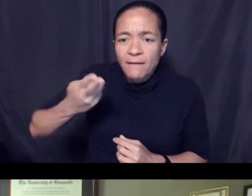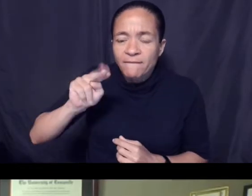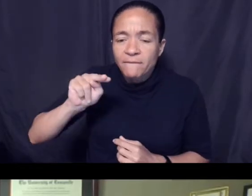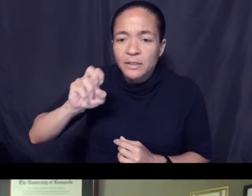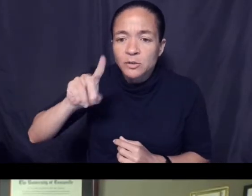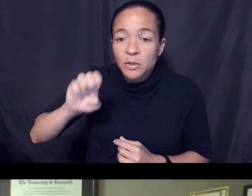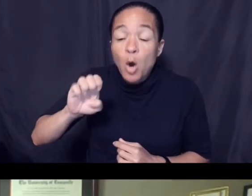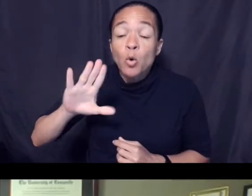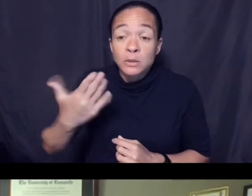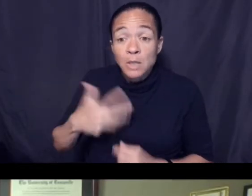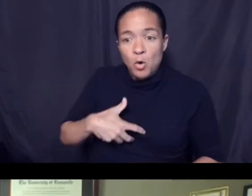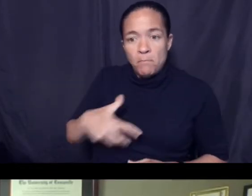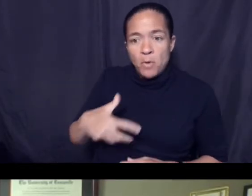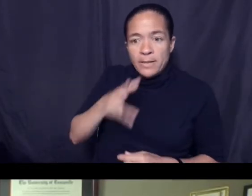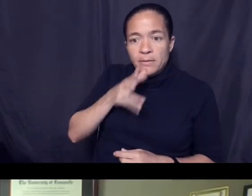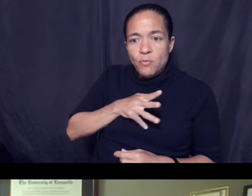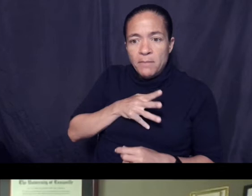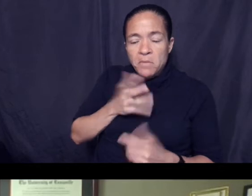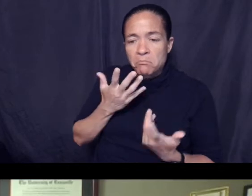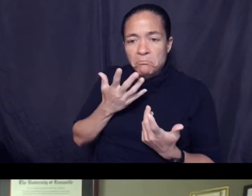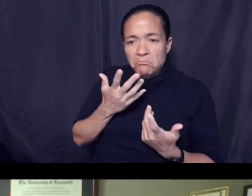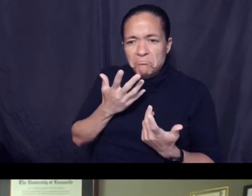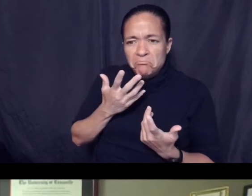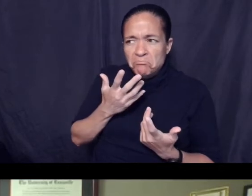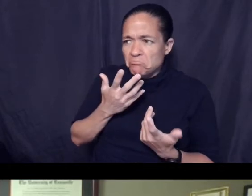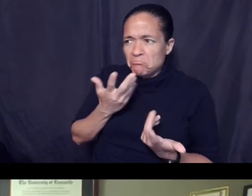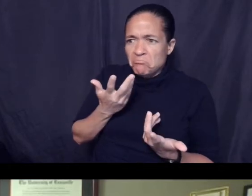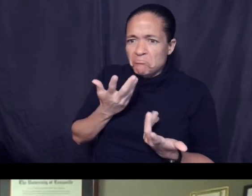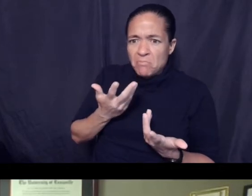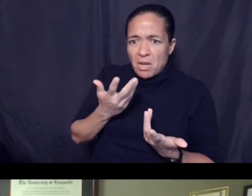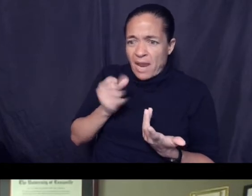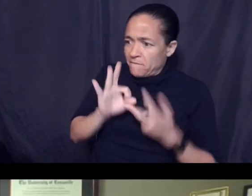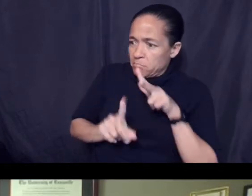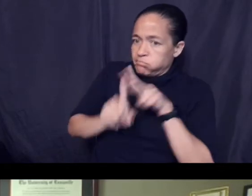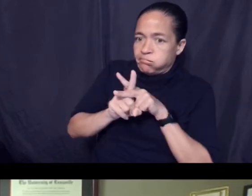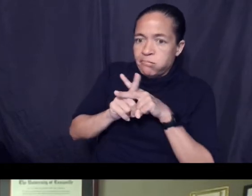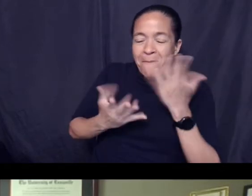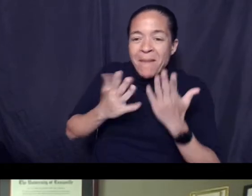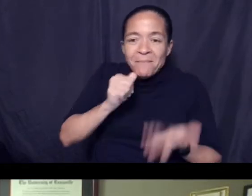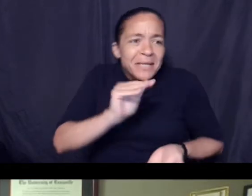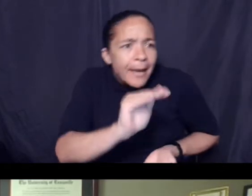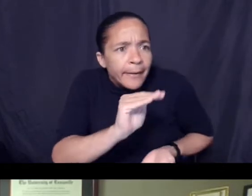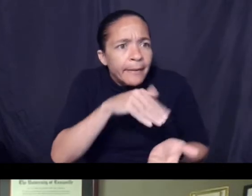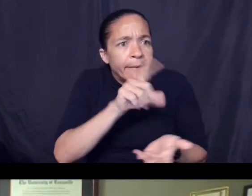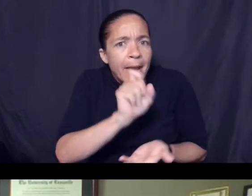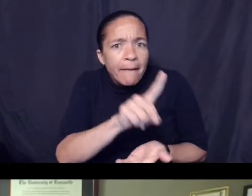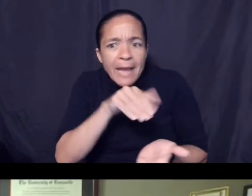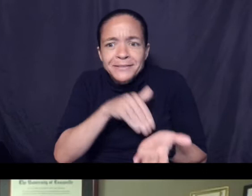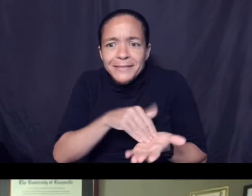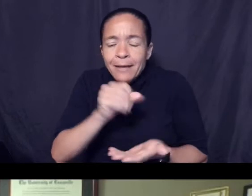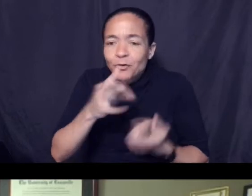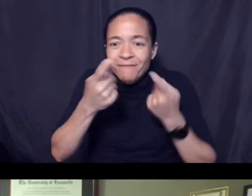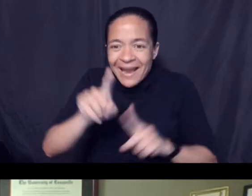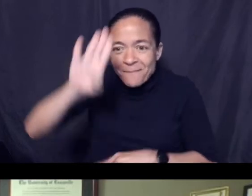And so pregnant women may not necessarily come to medical attention or may not seek out care from their OB if they have